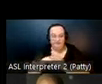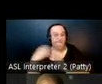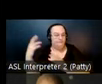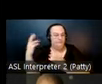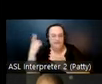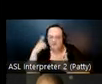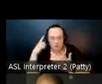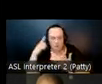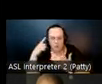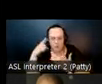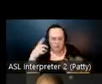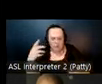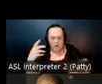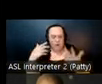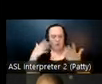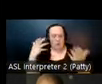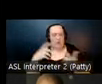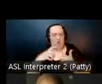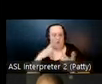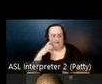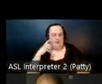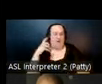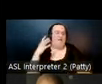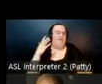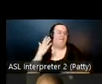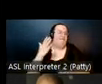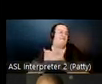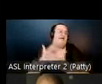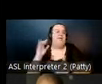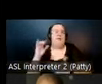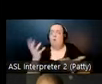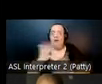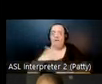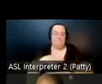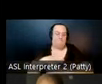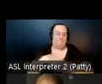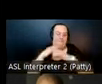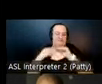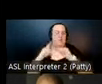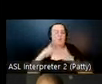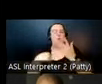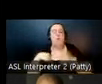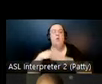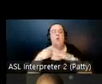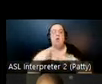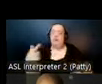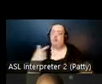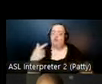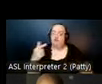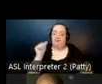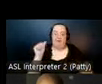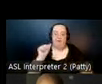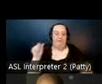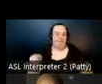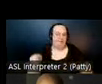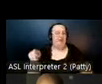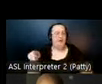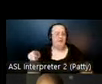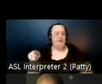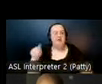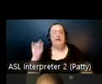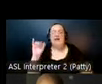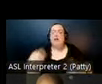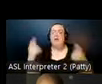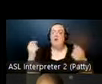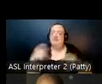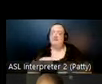doing that is so that we can verify the preventative maintenance, what we're calling the gap, which is the difference